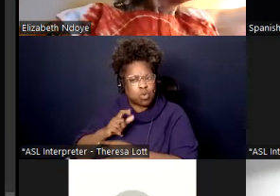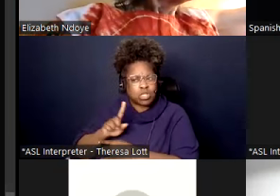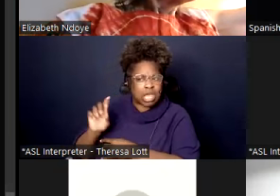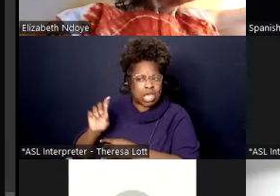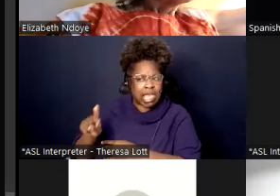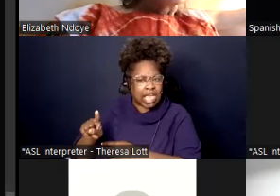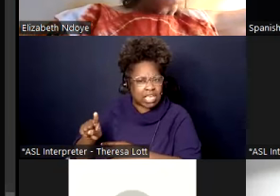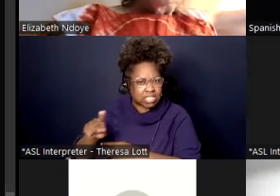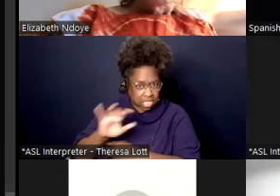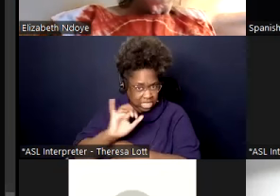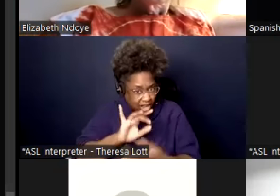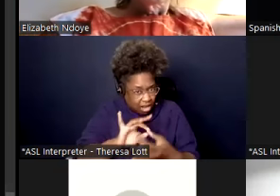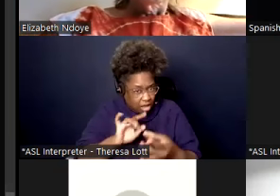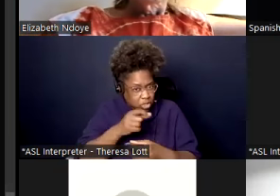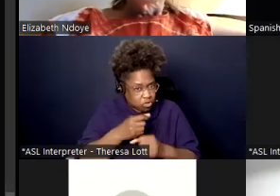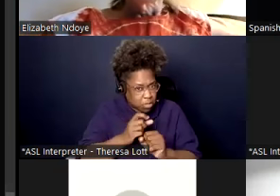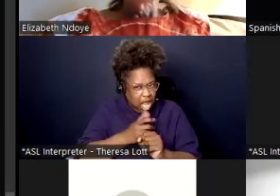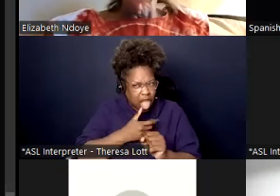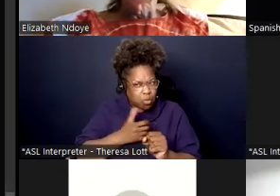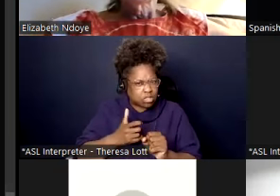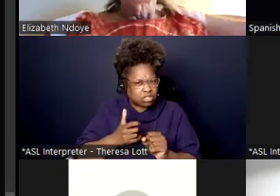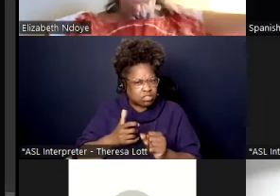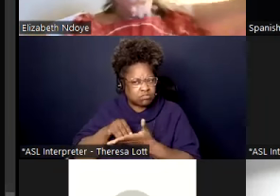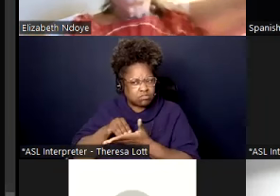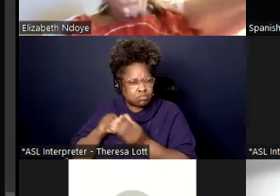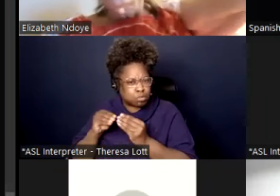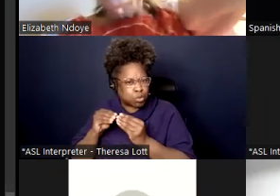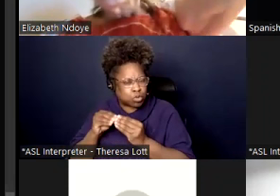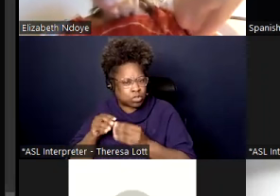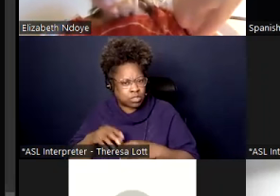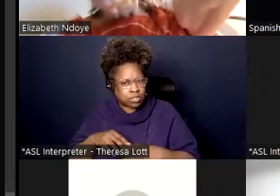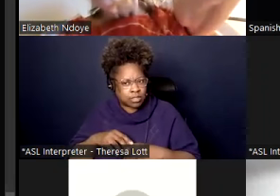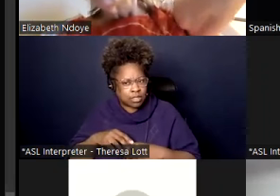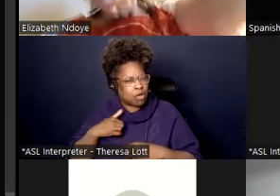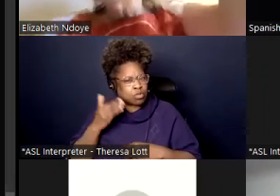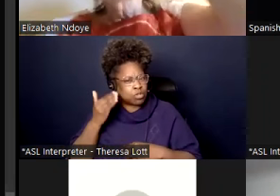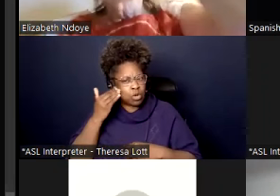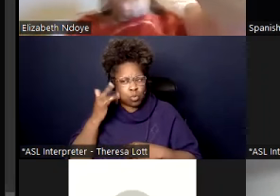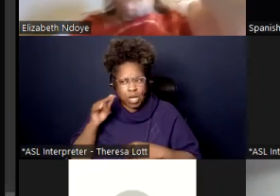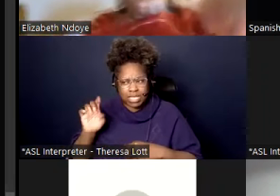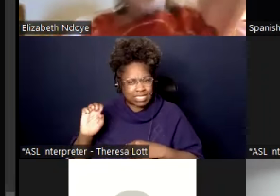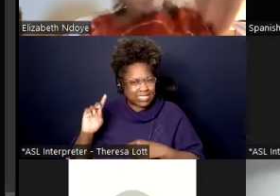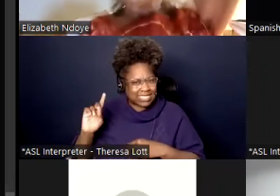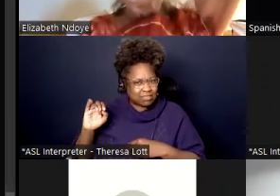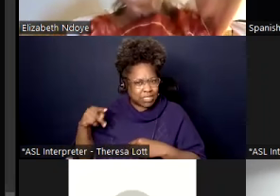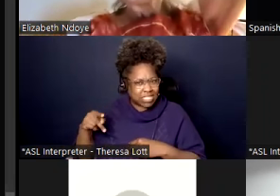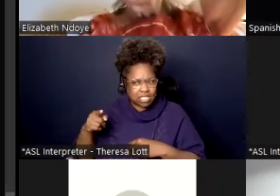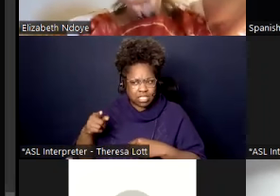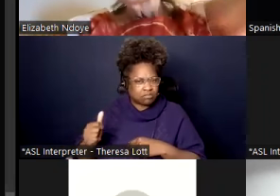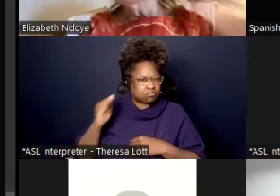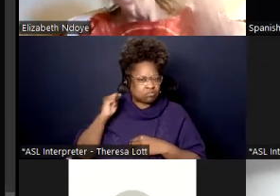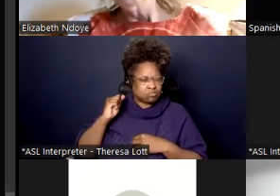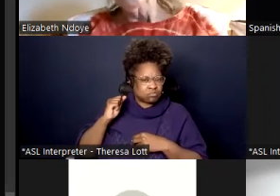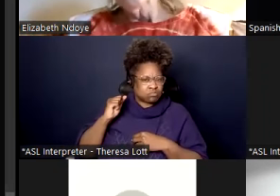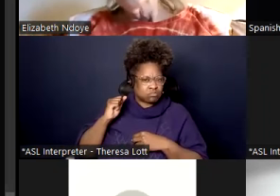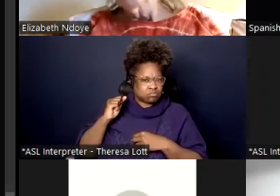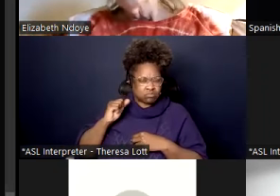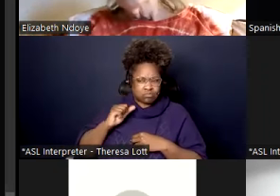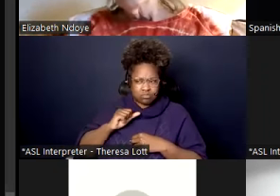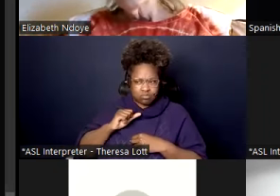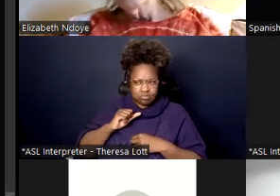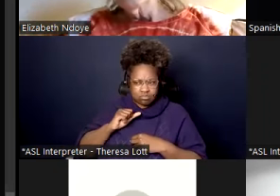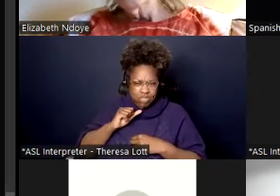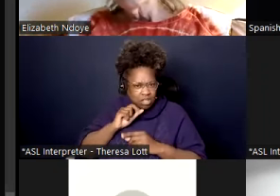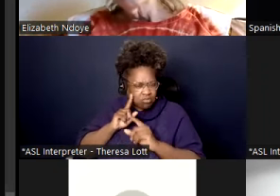that comment. And I want to internally find out why DEP did not respond in the